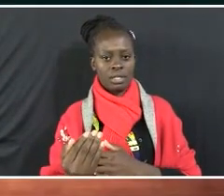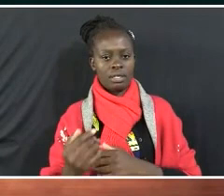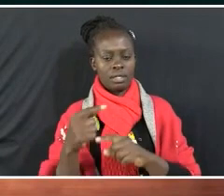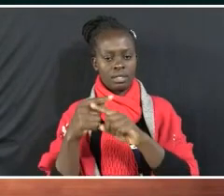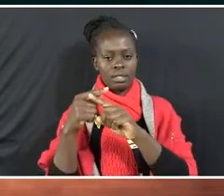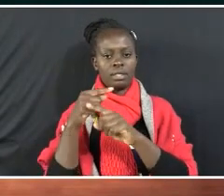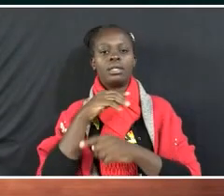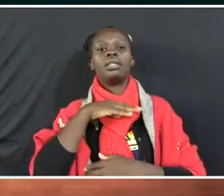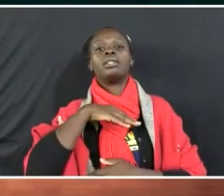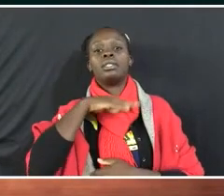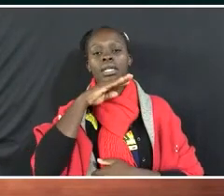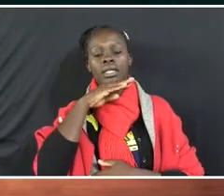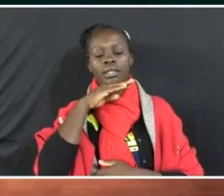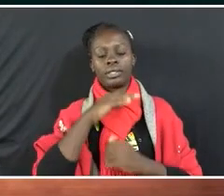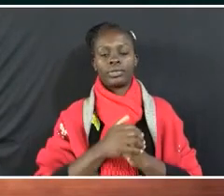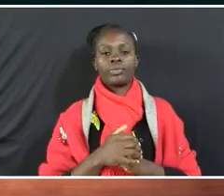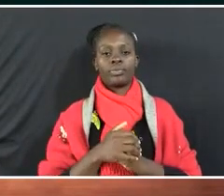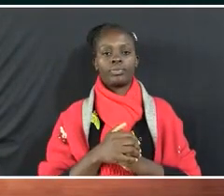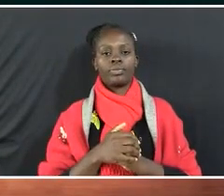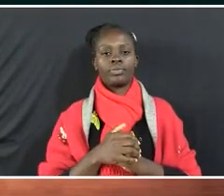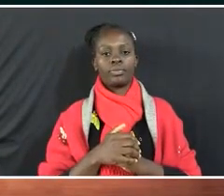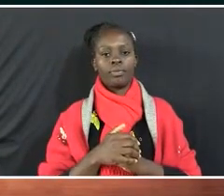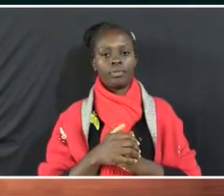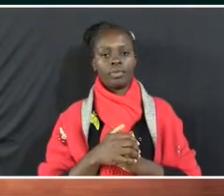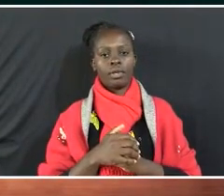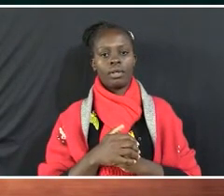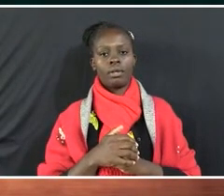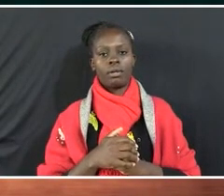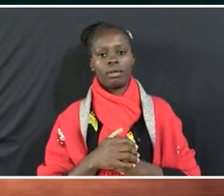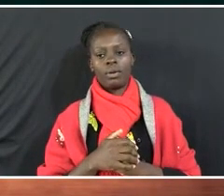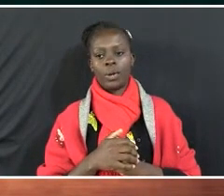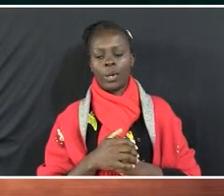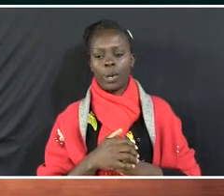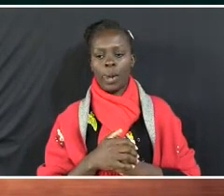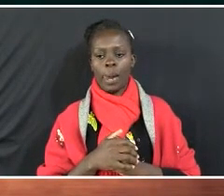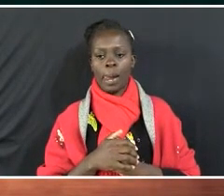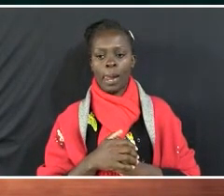yet I will not put my hand against the king's son.